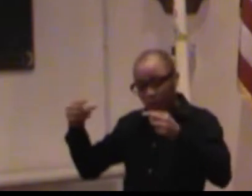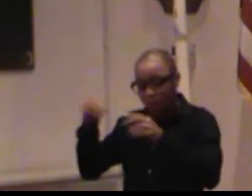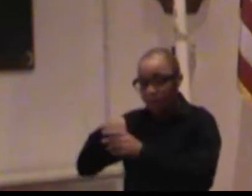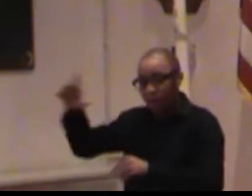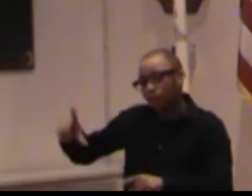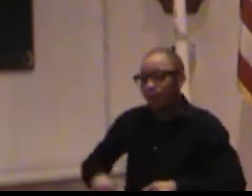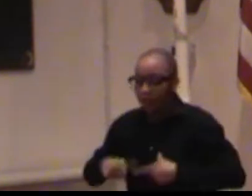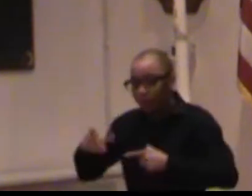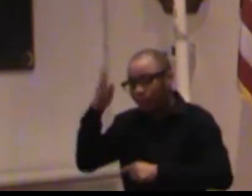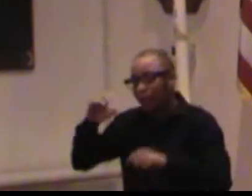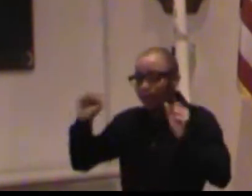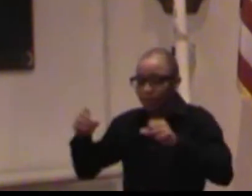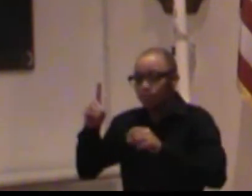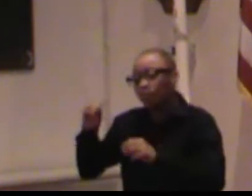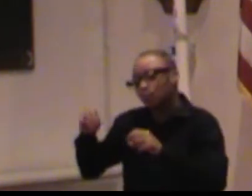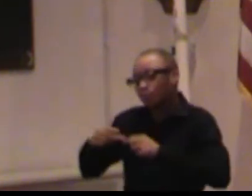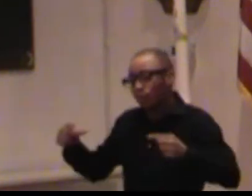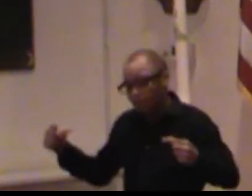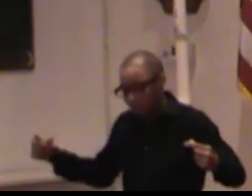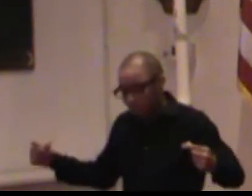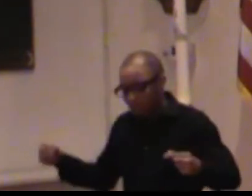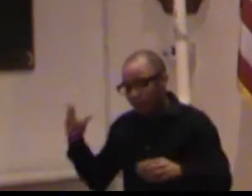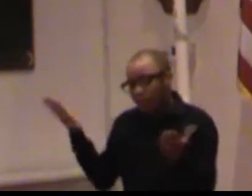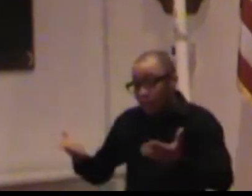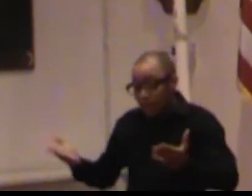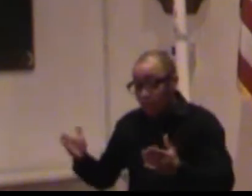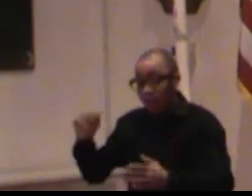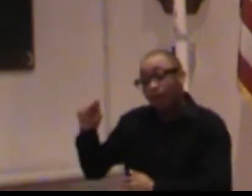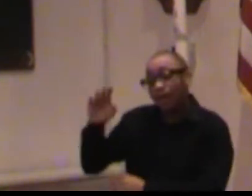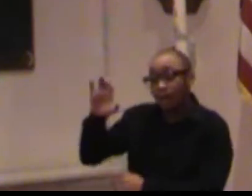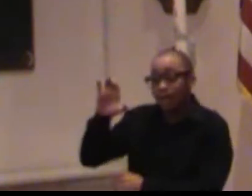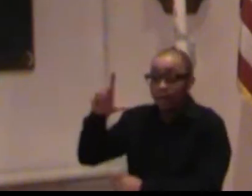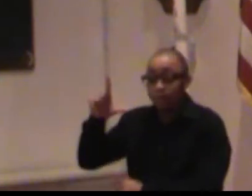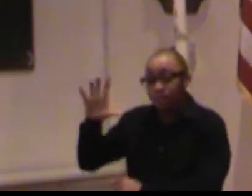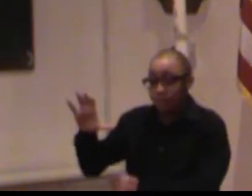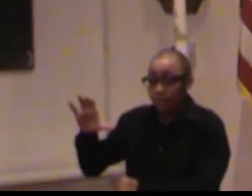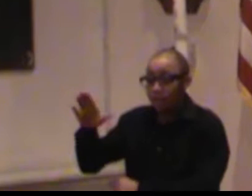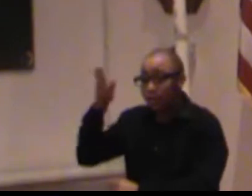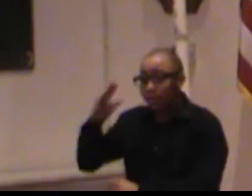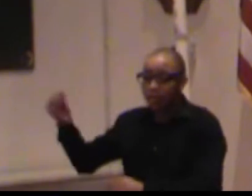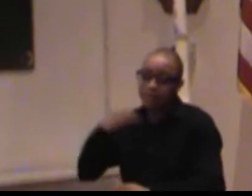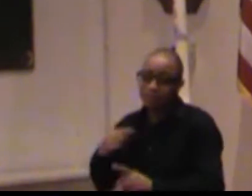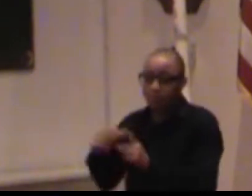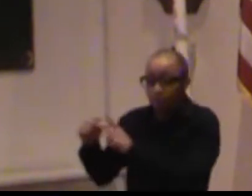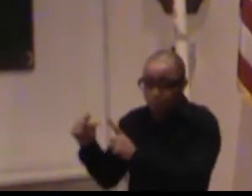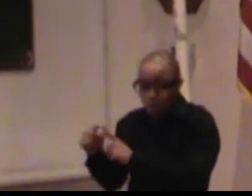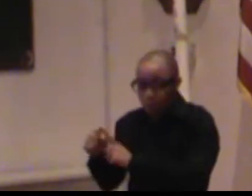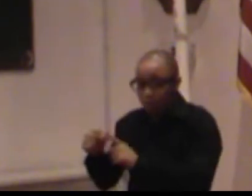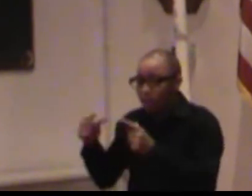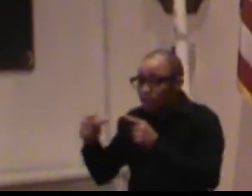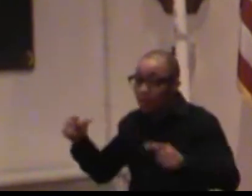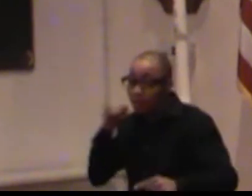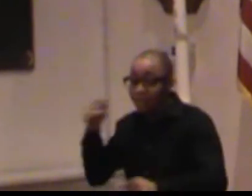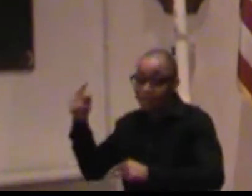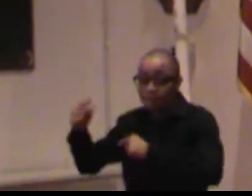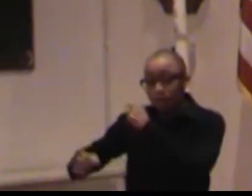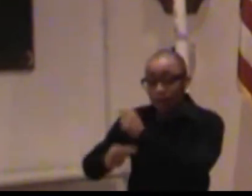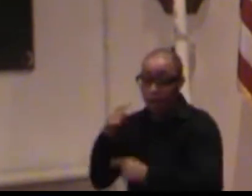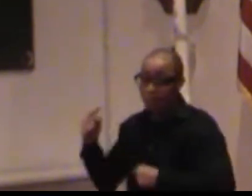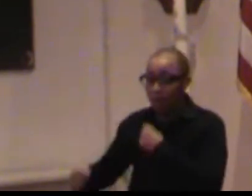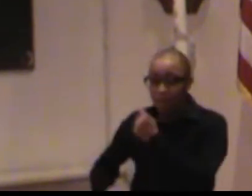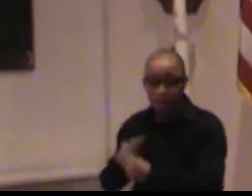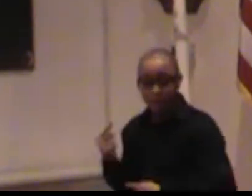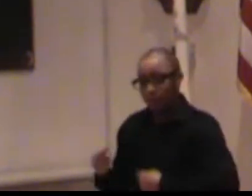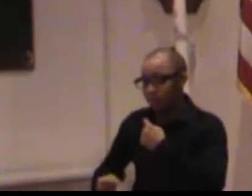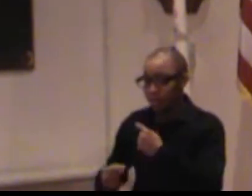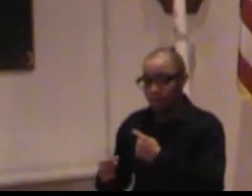life is what I'm telling you at this point. Here at ELC in 2016, God gave me the word that greater is coming. Somebody